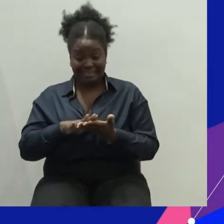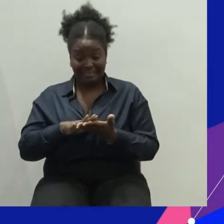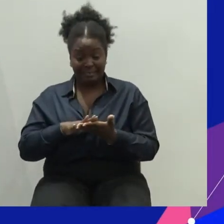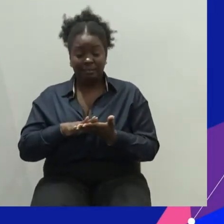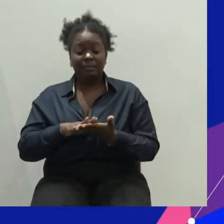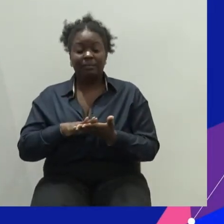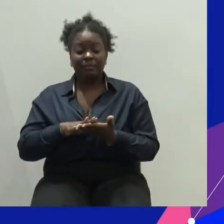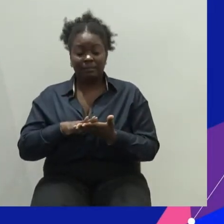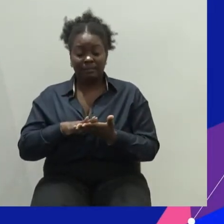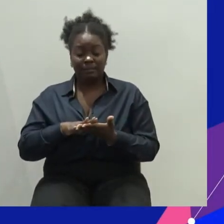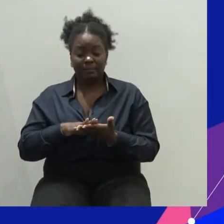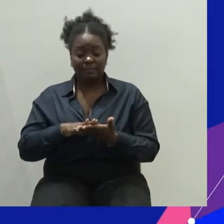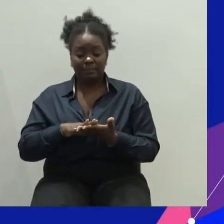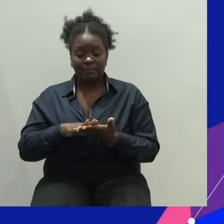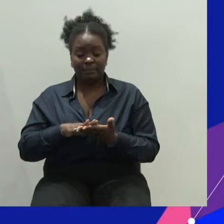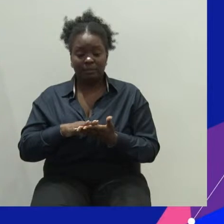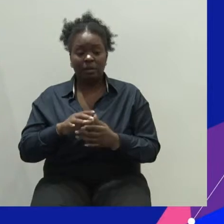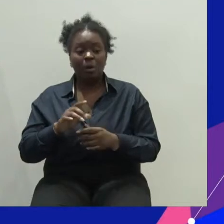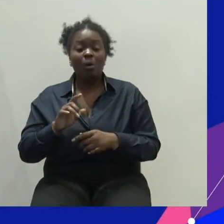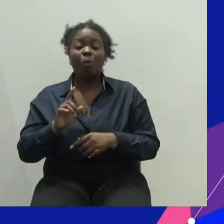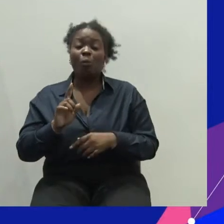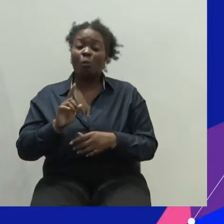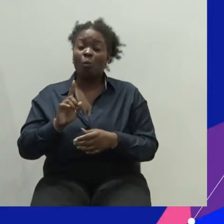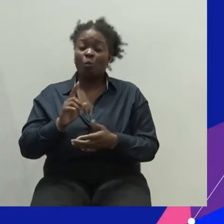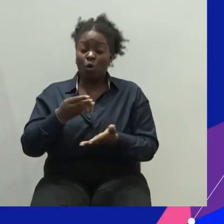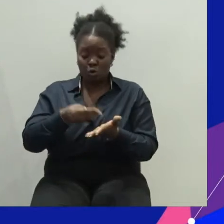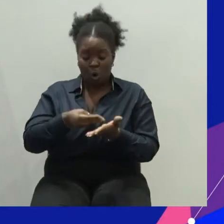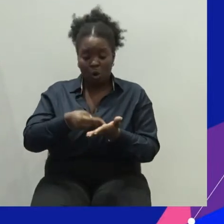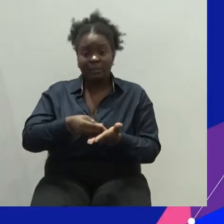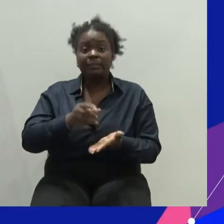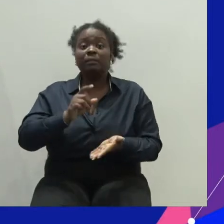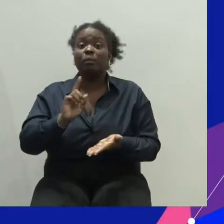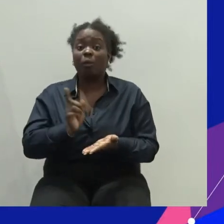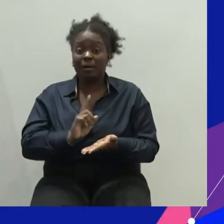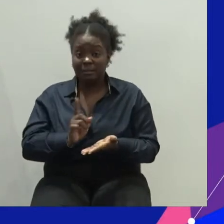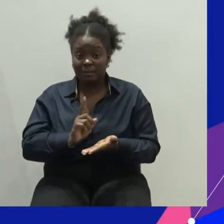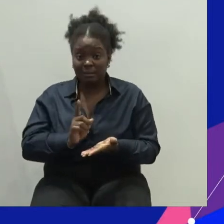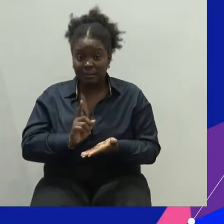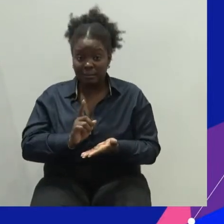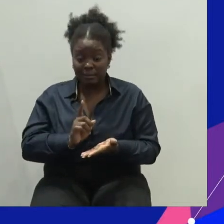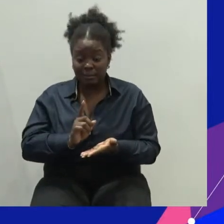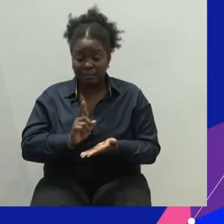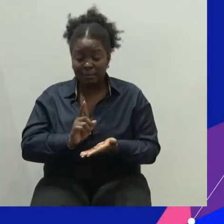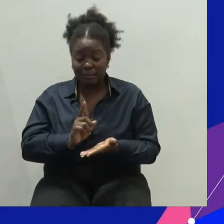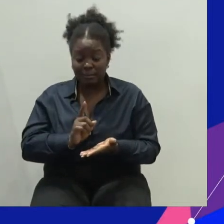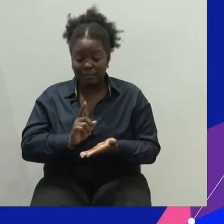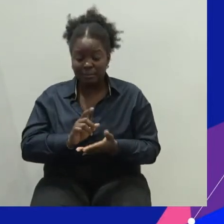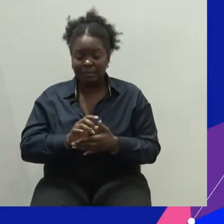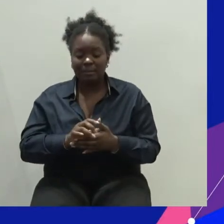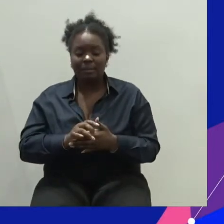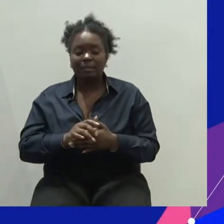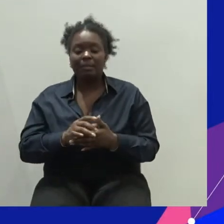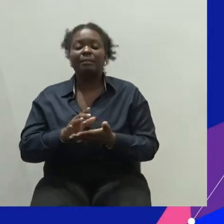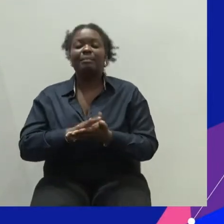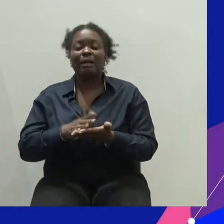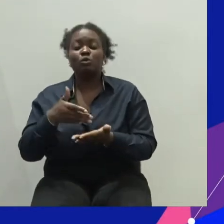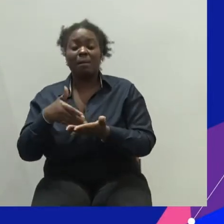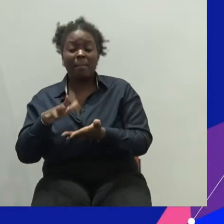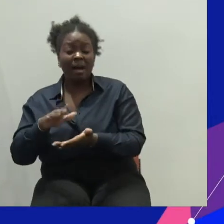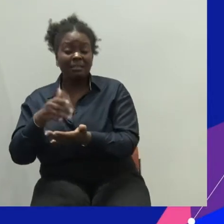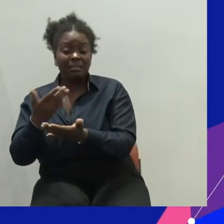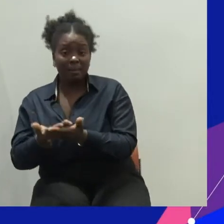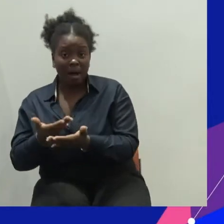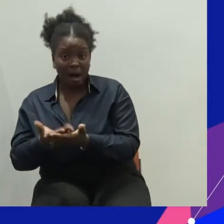going to come down to what are the real costs, because the costs are going to vary based on supply and demand, and where can you